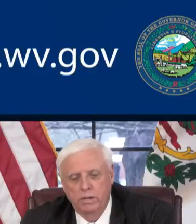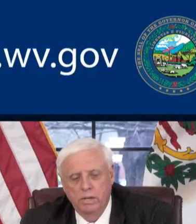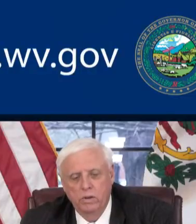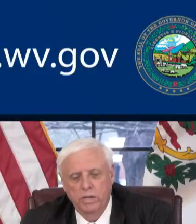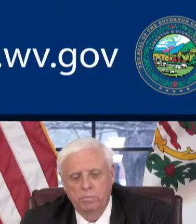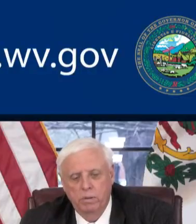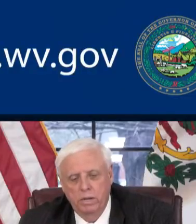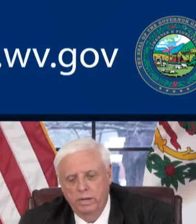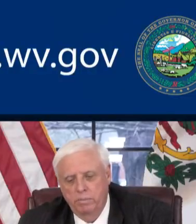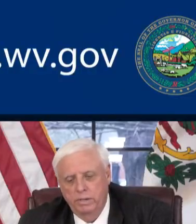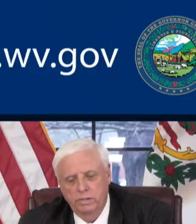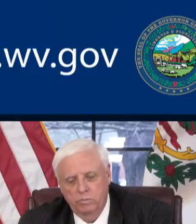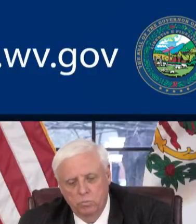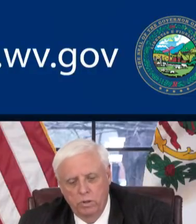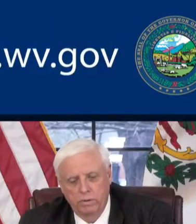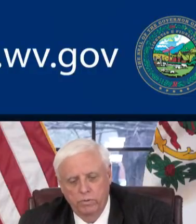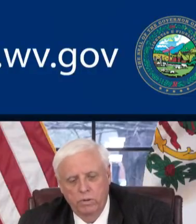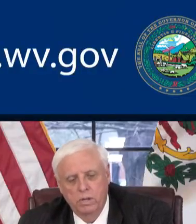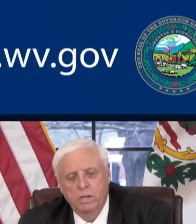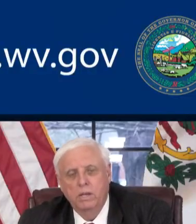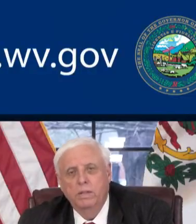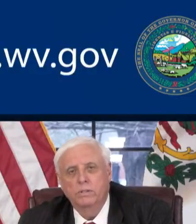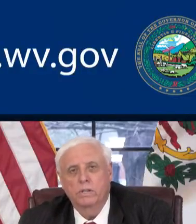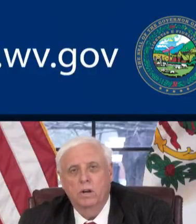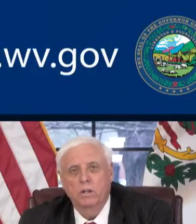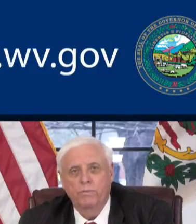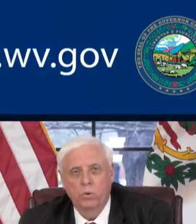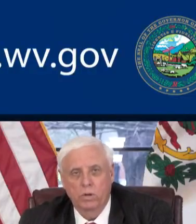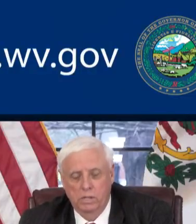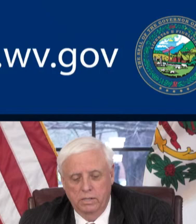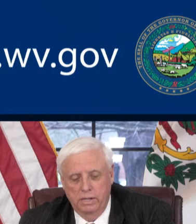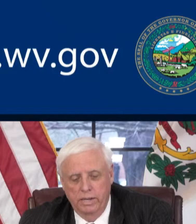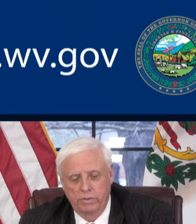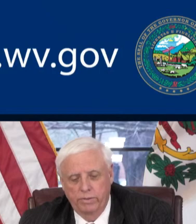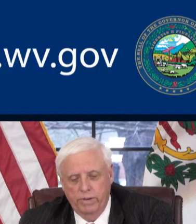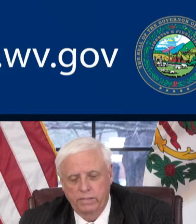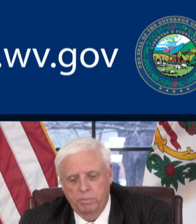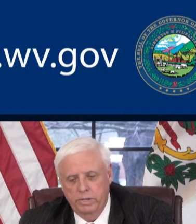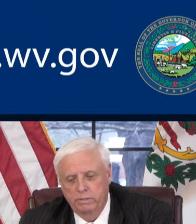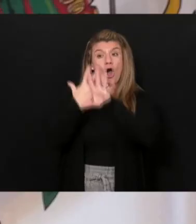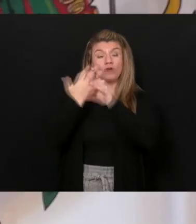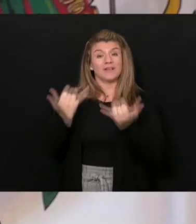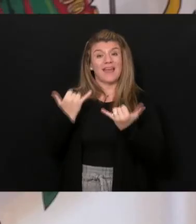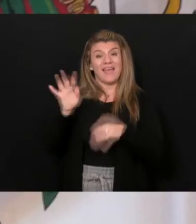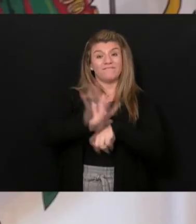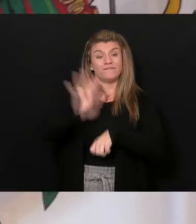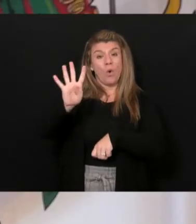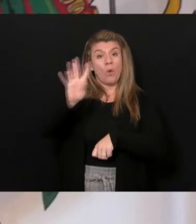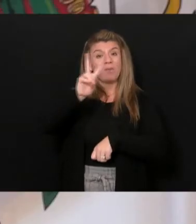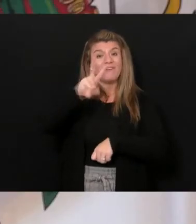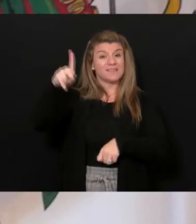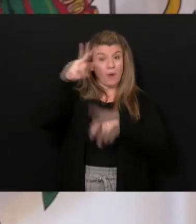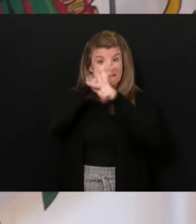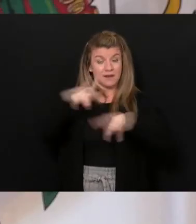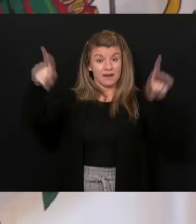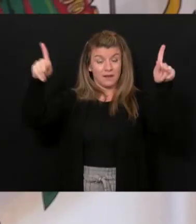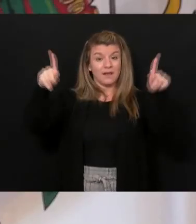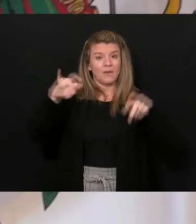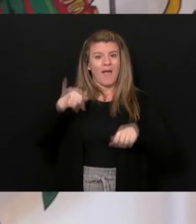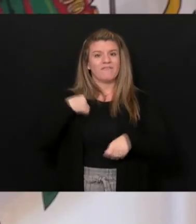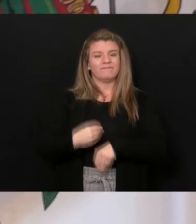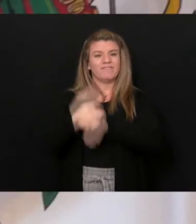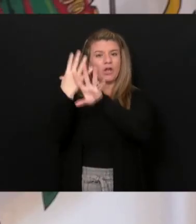to go give blood. It'd be just wonderful. There's a call at 4 o'clock today with the Vice President, and I'll be on the call. You know, it's a video